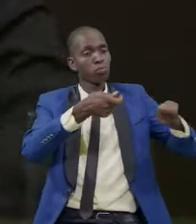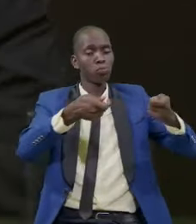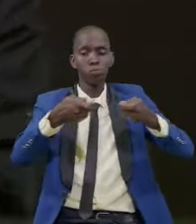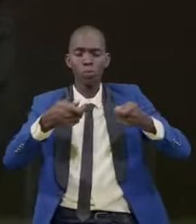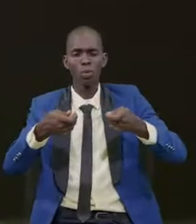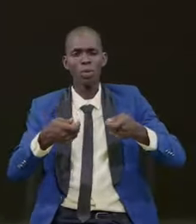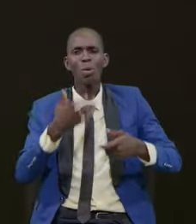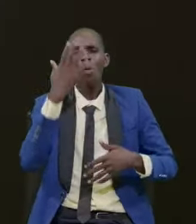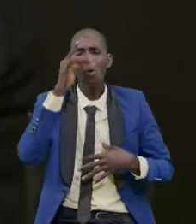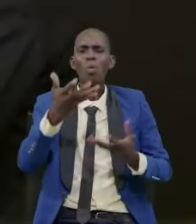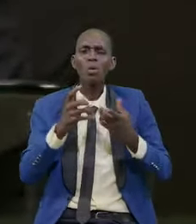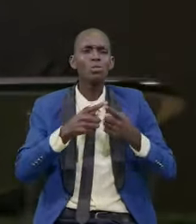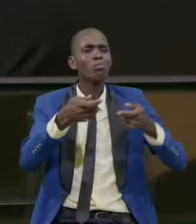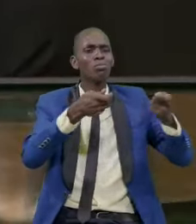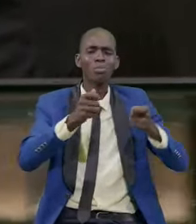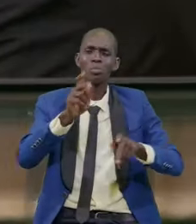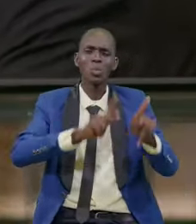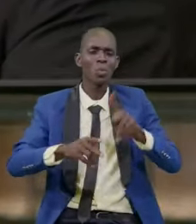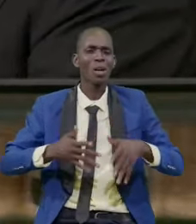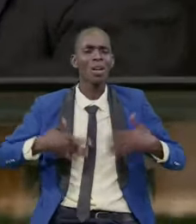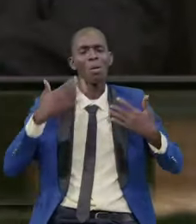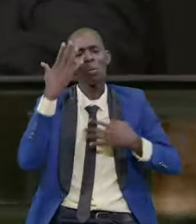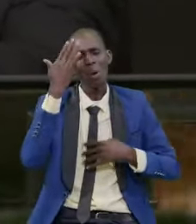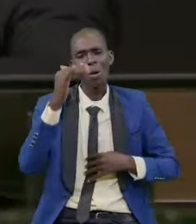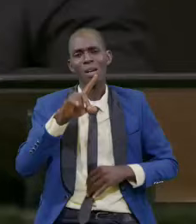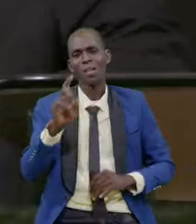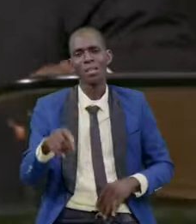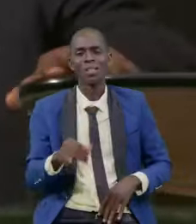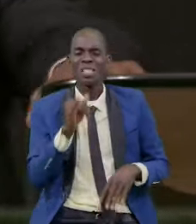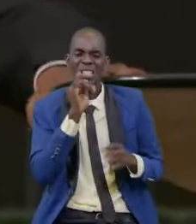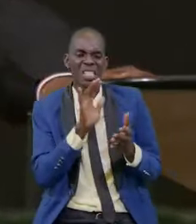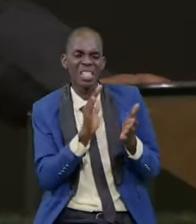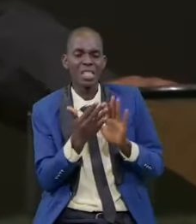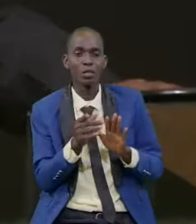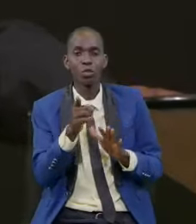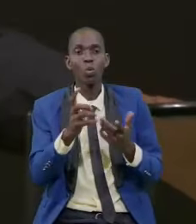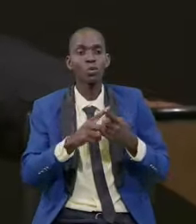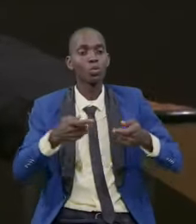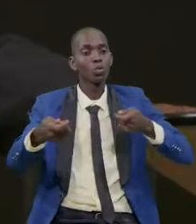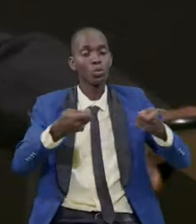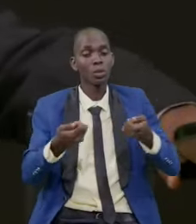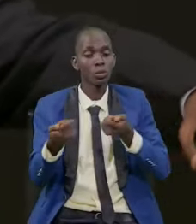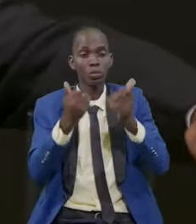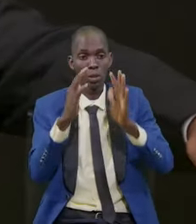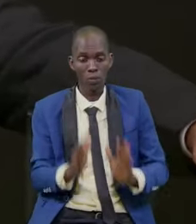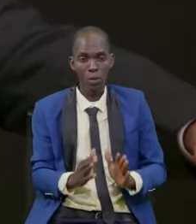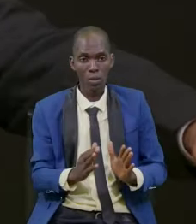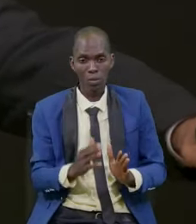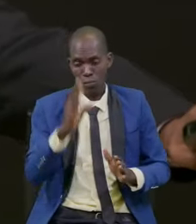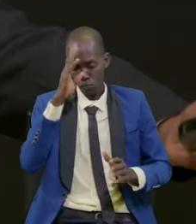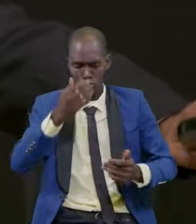somebody's life? It's like, you know, you want to control a driver. Do you know where he's